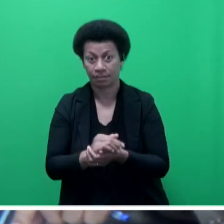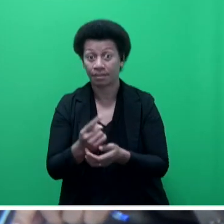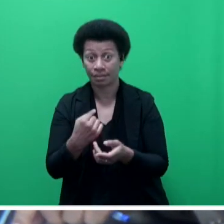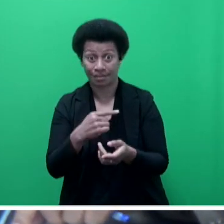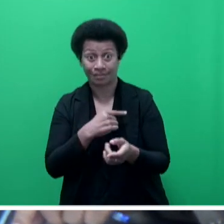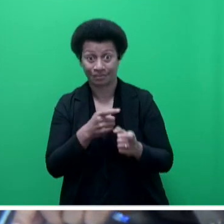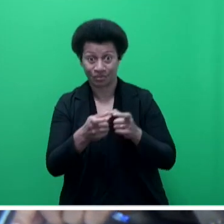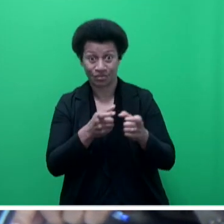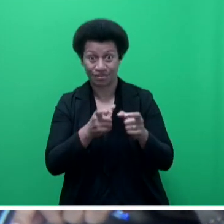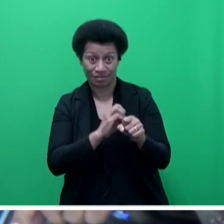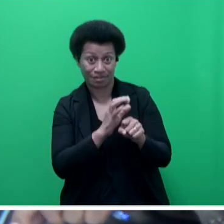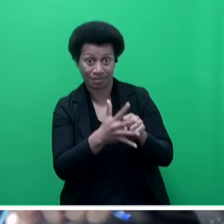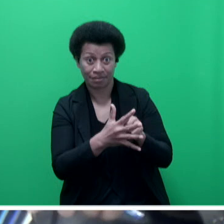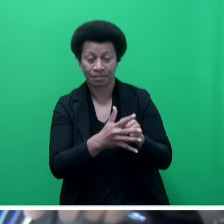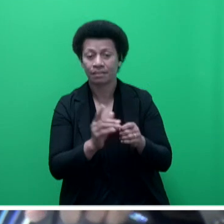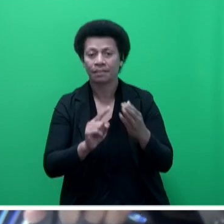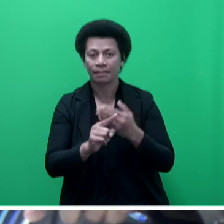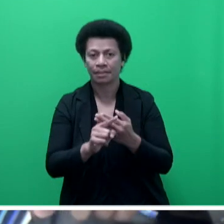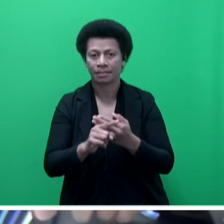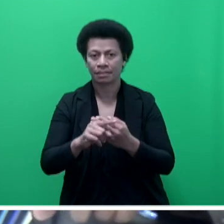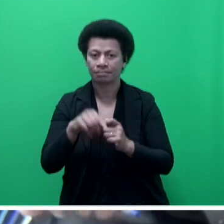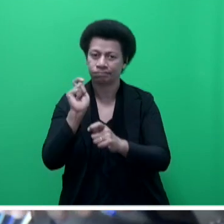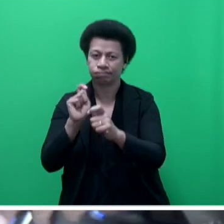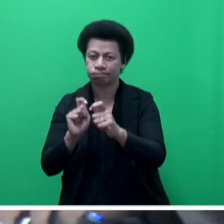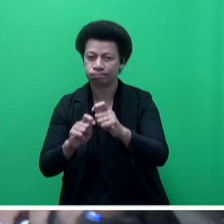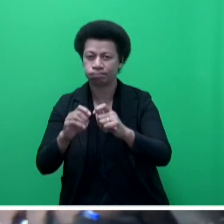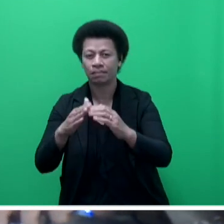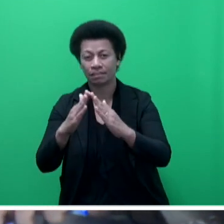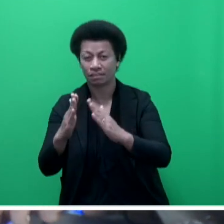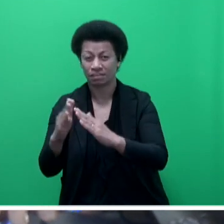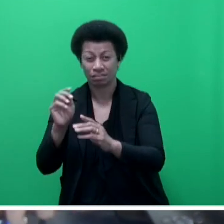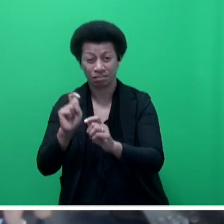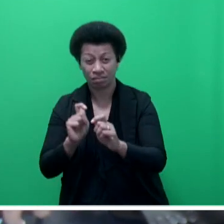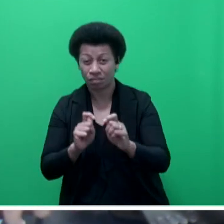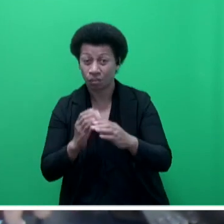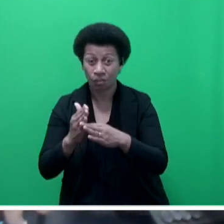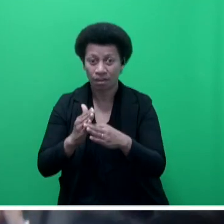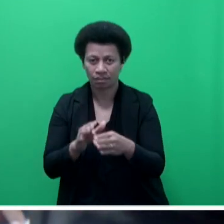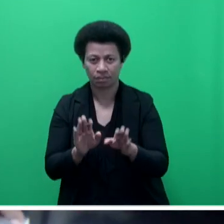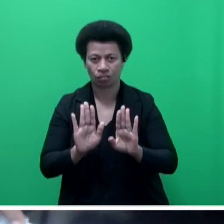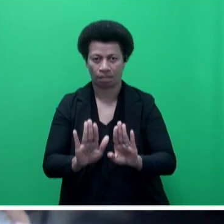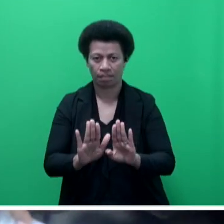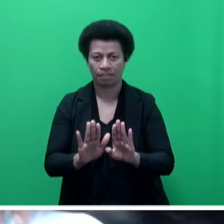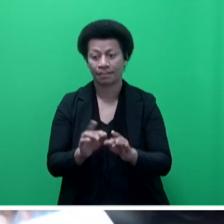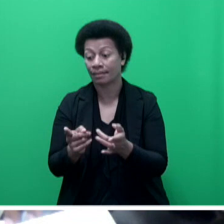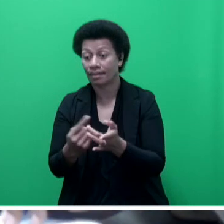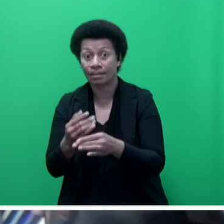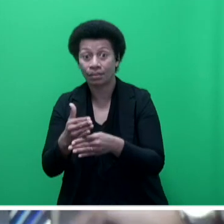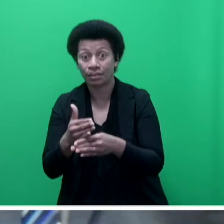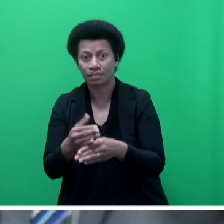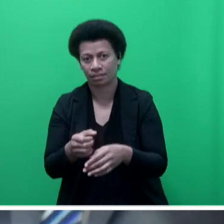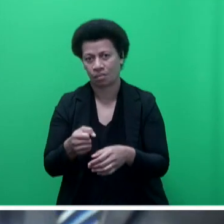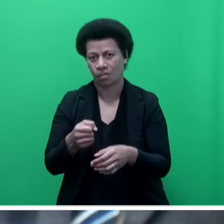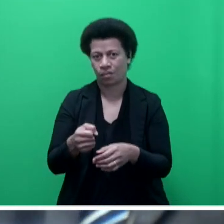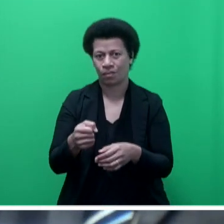virus, the construction work was stopped. Mr. Speaker, sir, there are some works that remain pending and must be completed